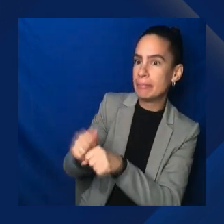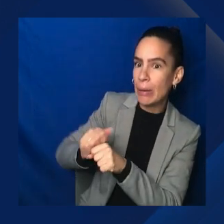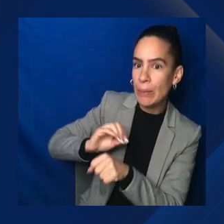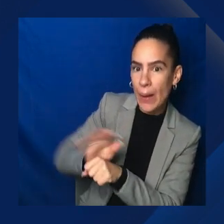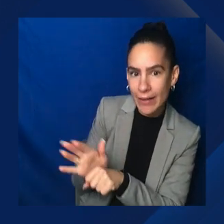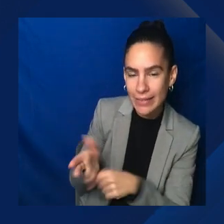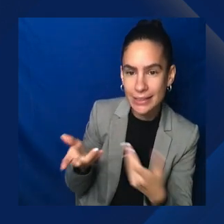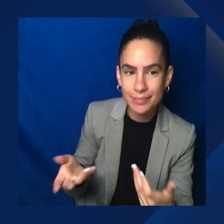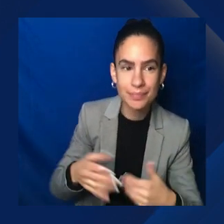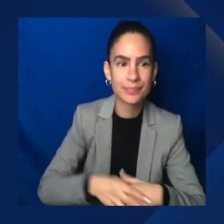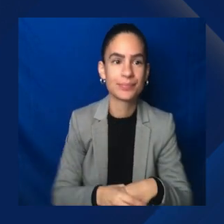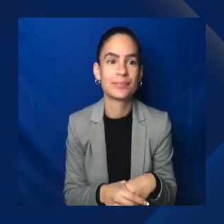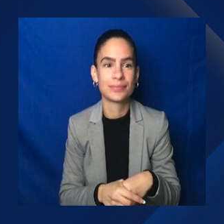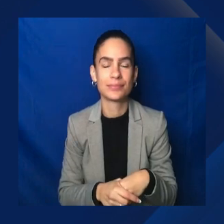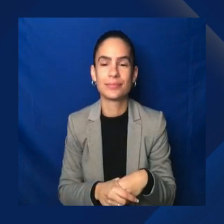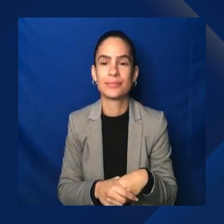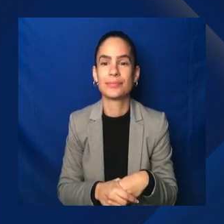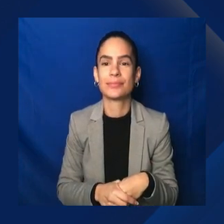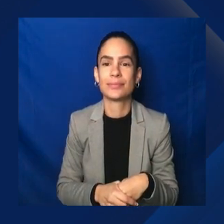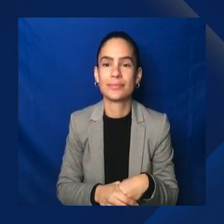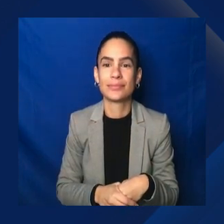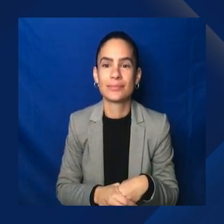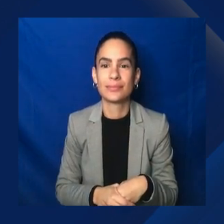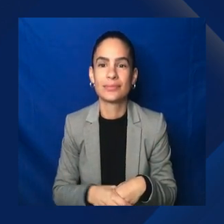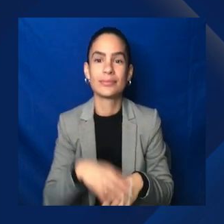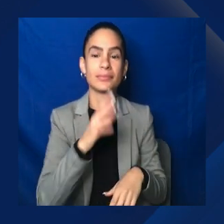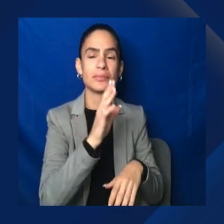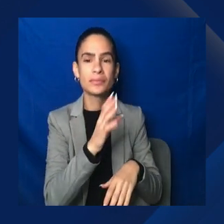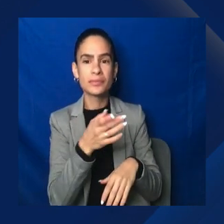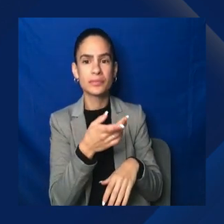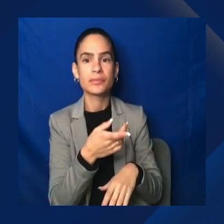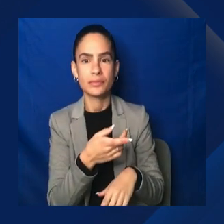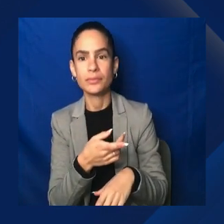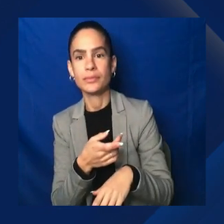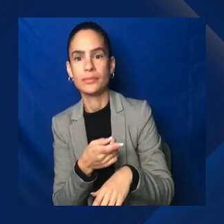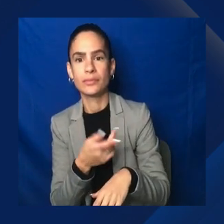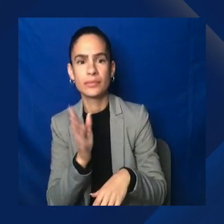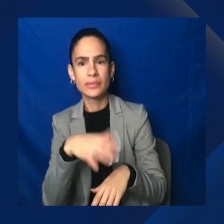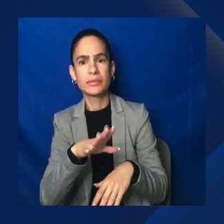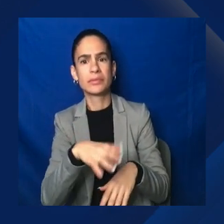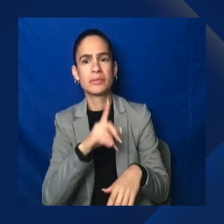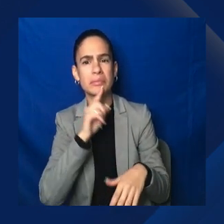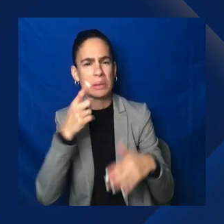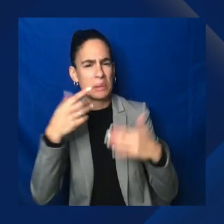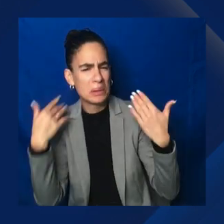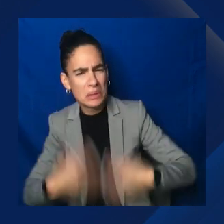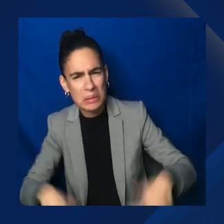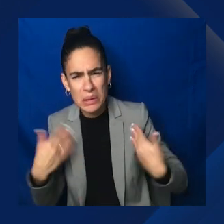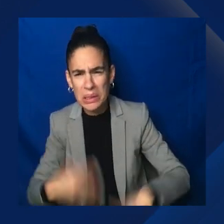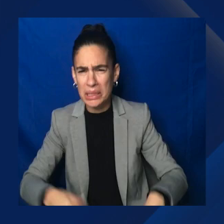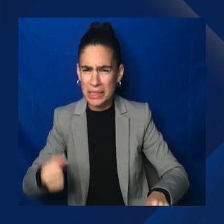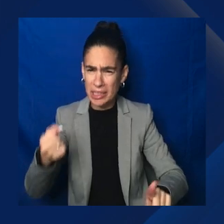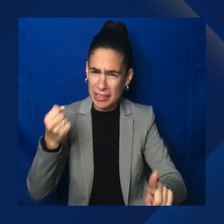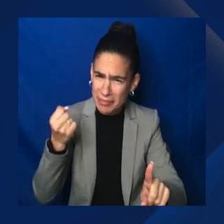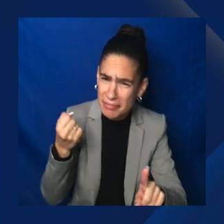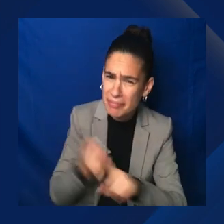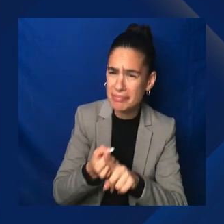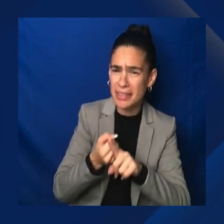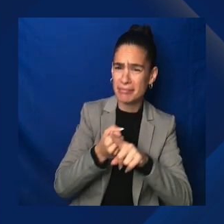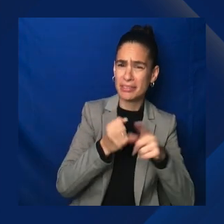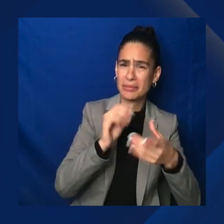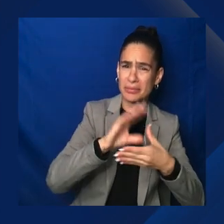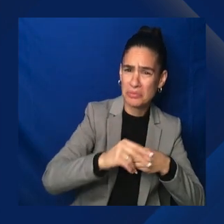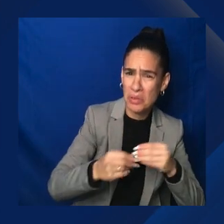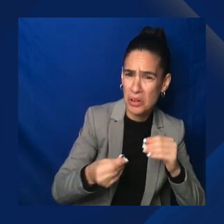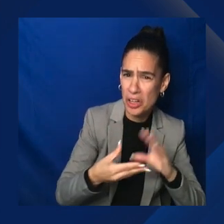been like. It's such an impactful story. What would, if you had the opportunity, what would you tell other pregnant people who are not yet vaccinated? I would